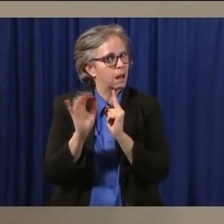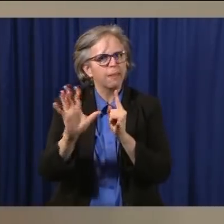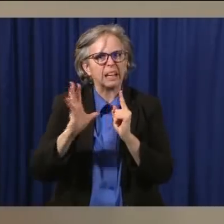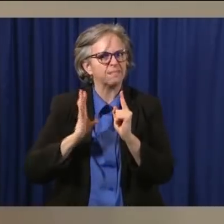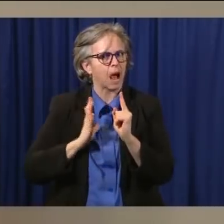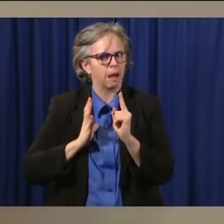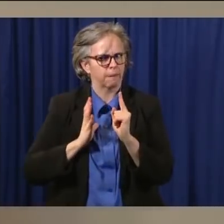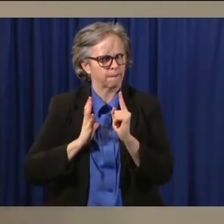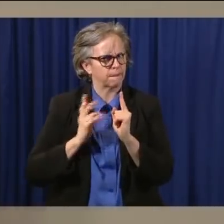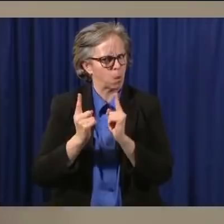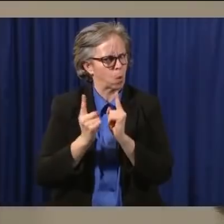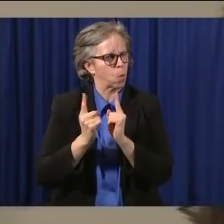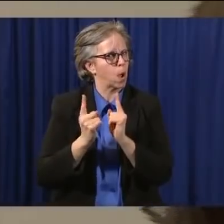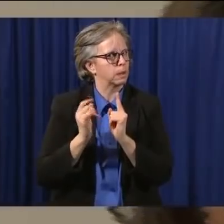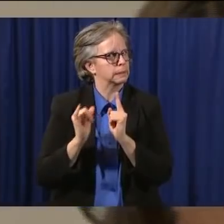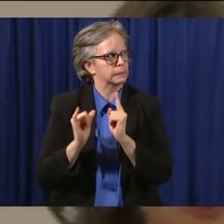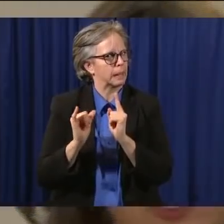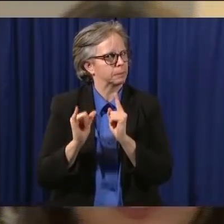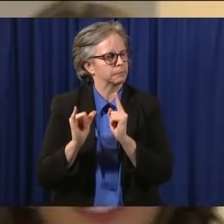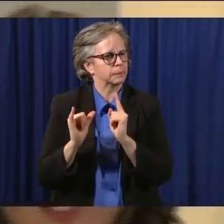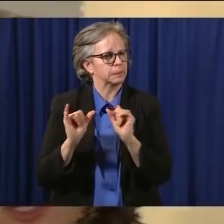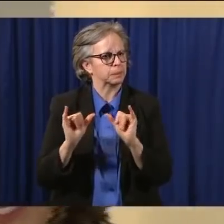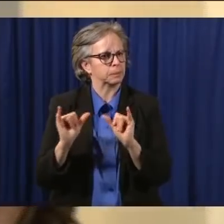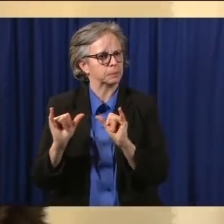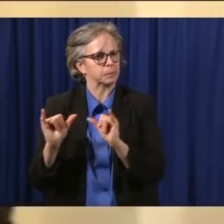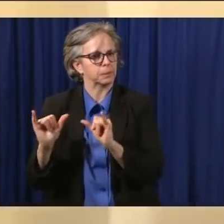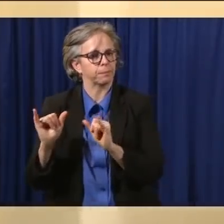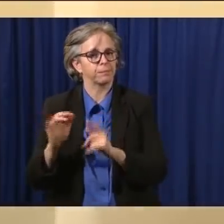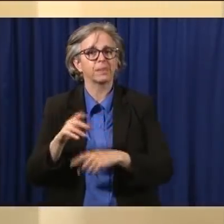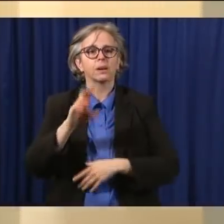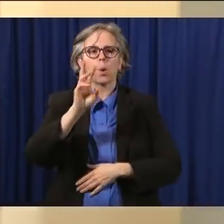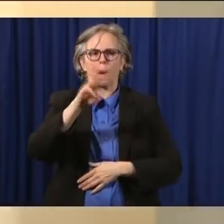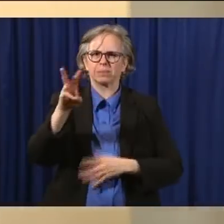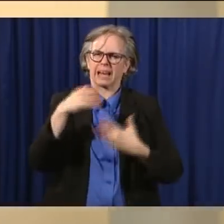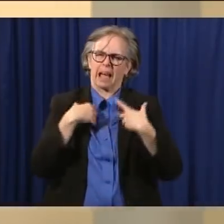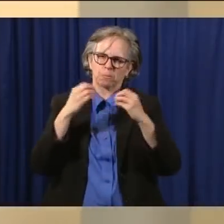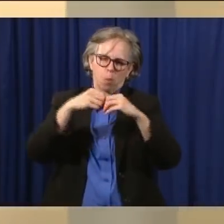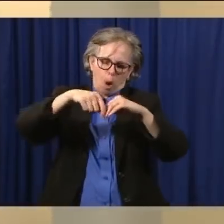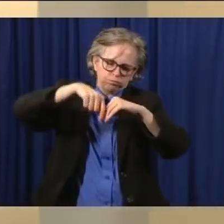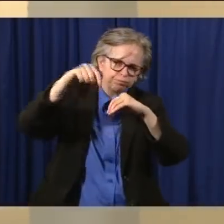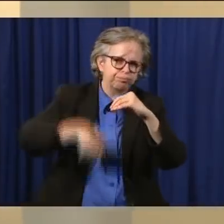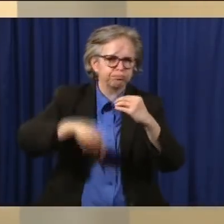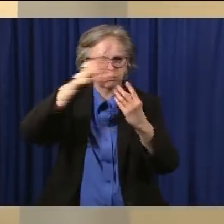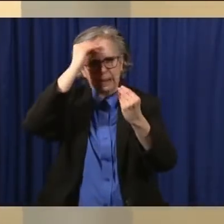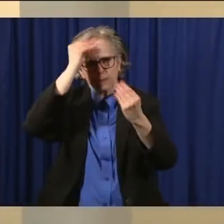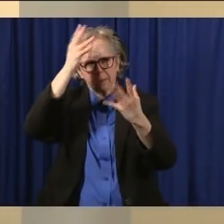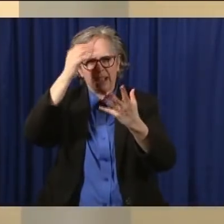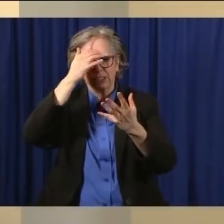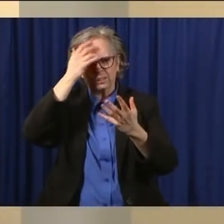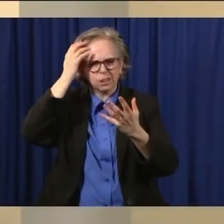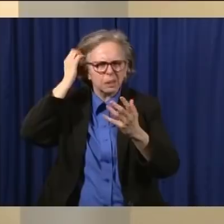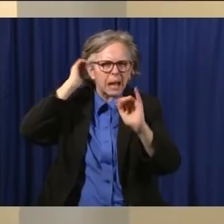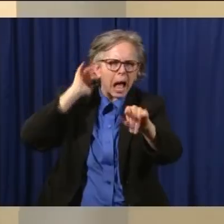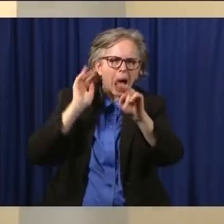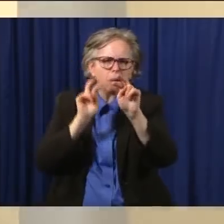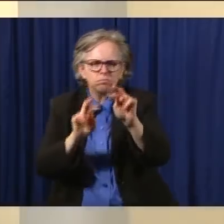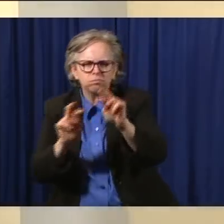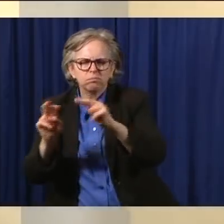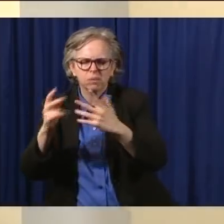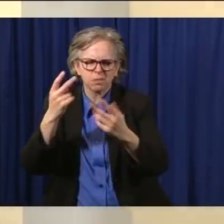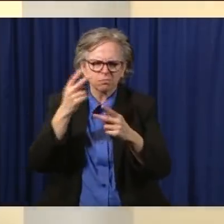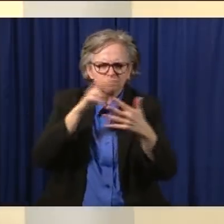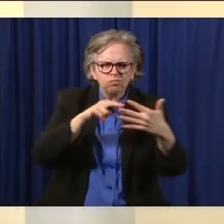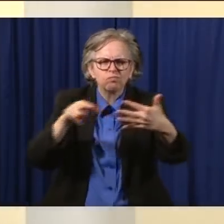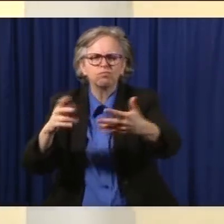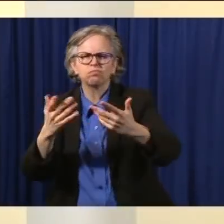We have lots more data on our website for you to take a look at in more detail, but we have some really important data that